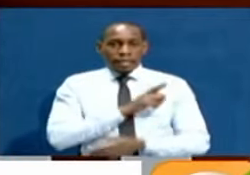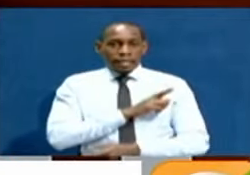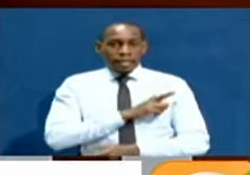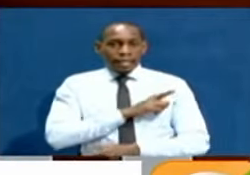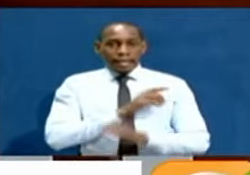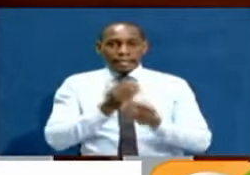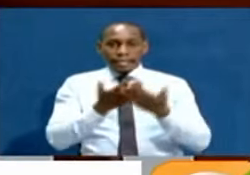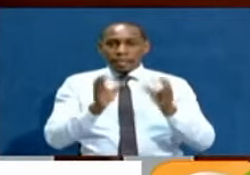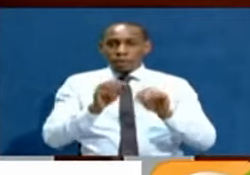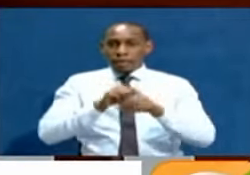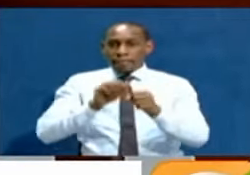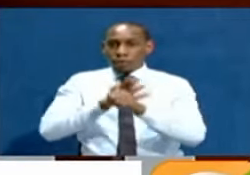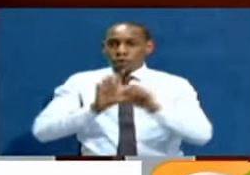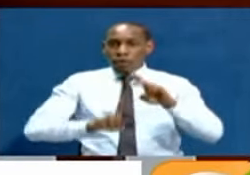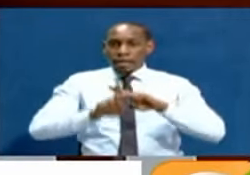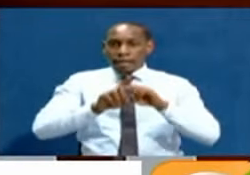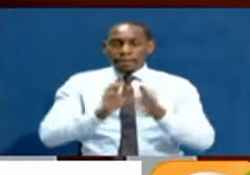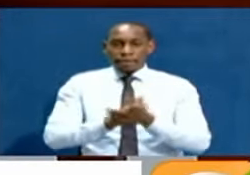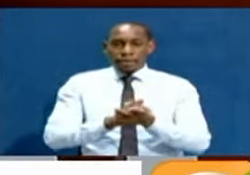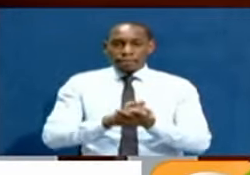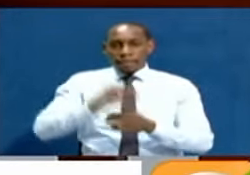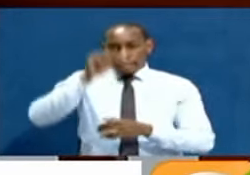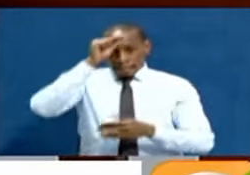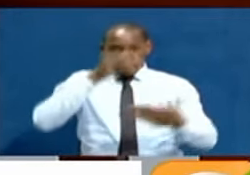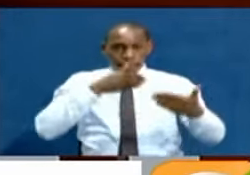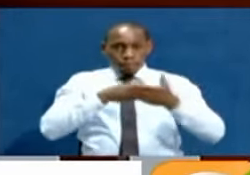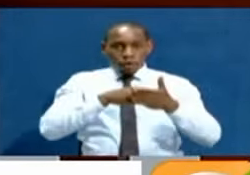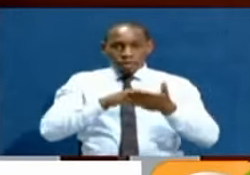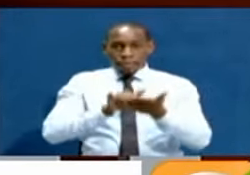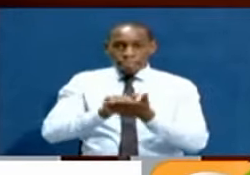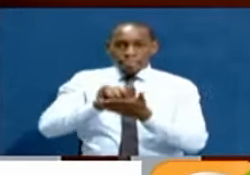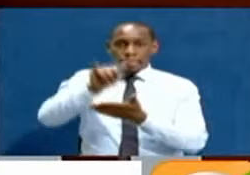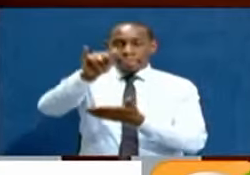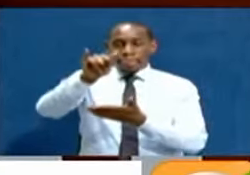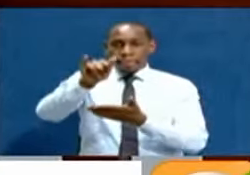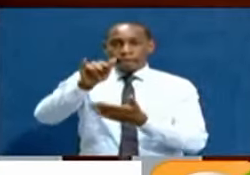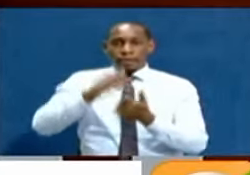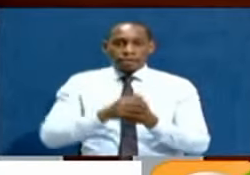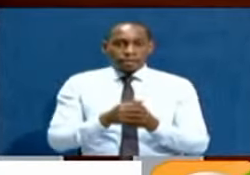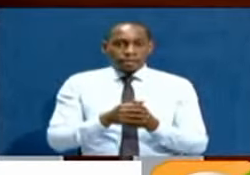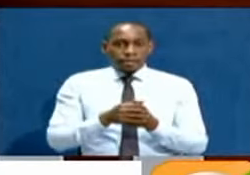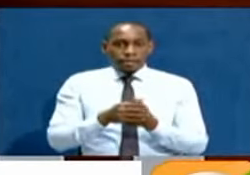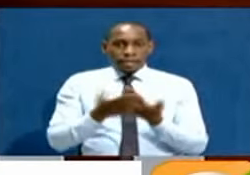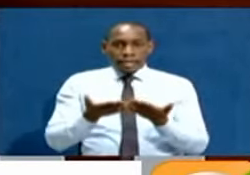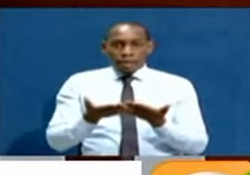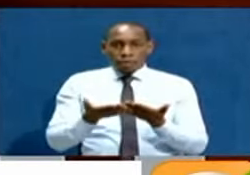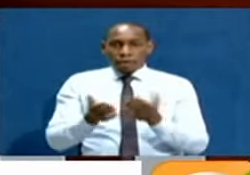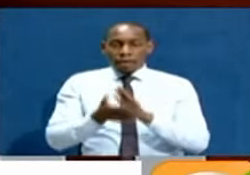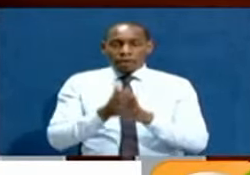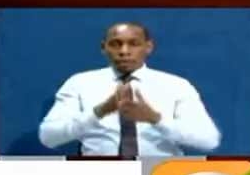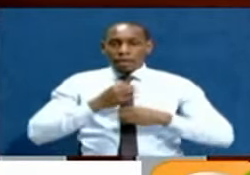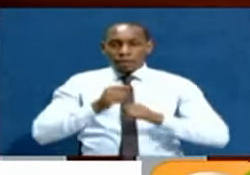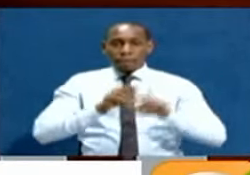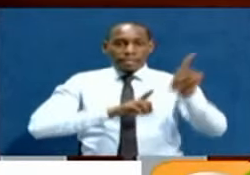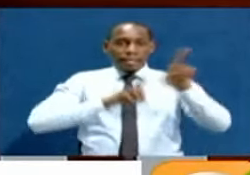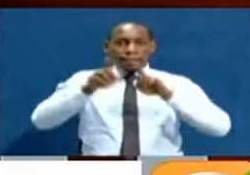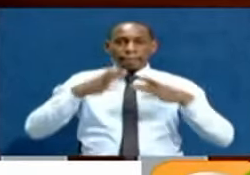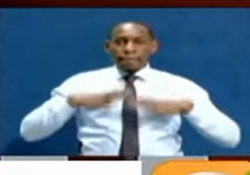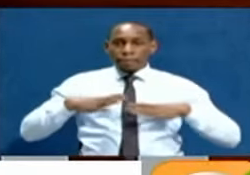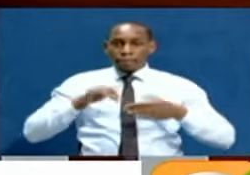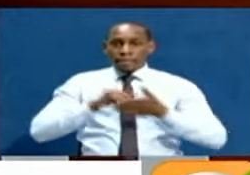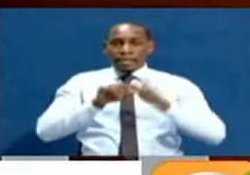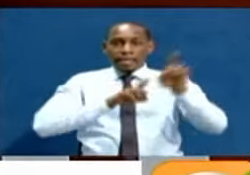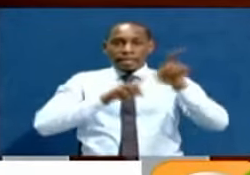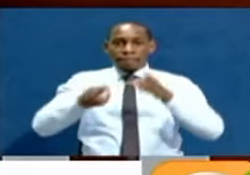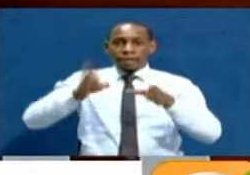know, we hit with COVID. The government grounded us for 4 months of the year, and then coming back, there's no confidence in travel. I mean, the number of passengers